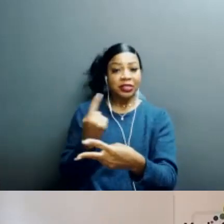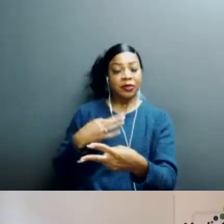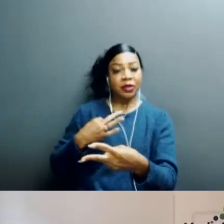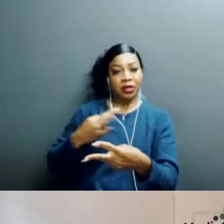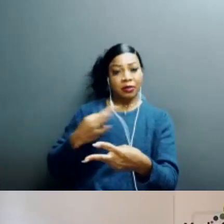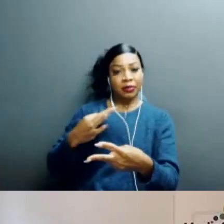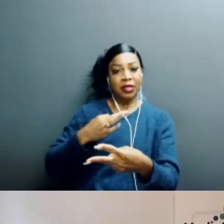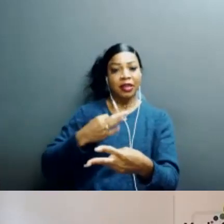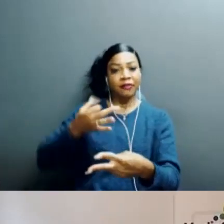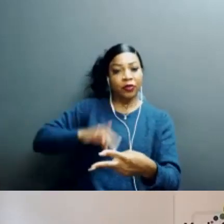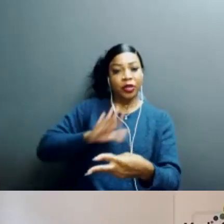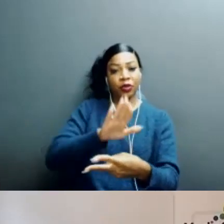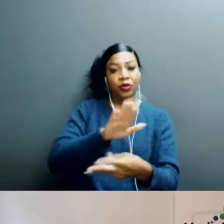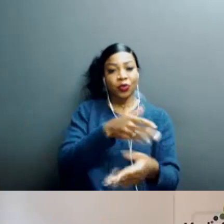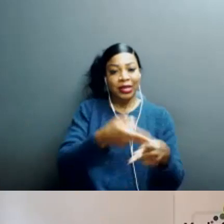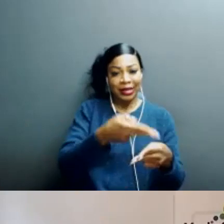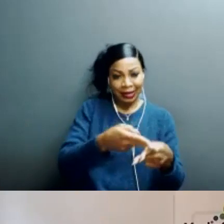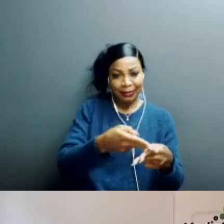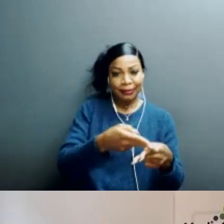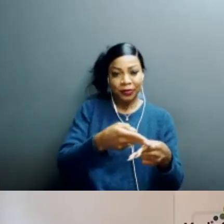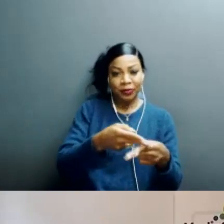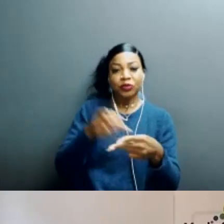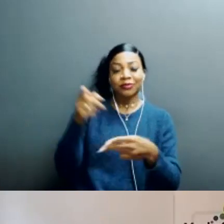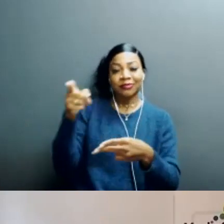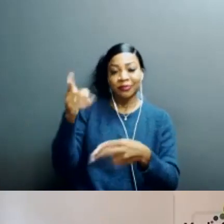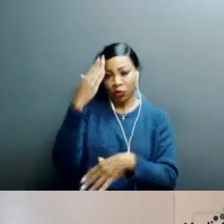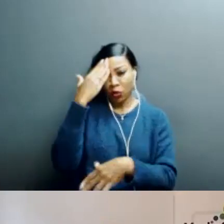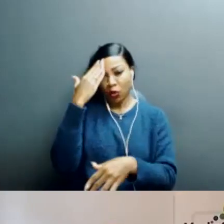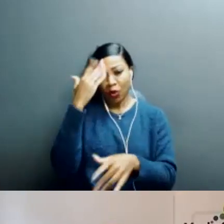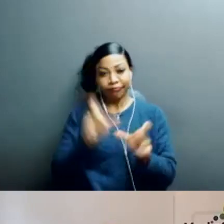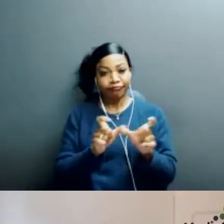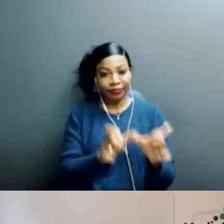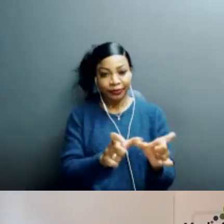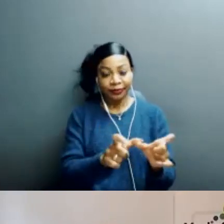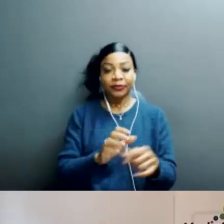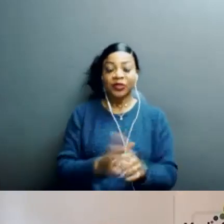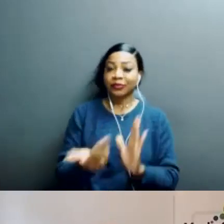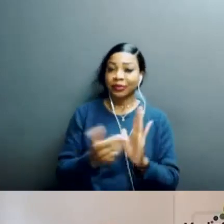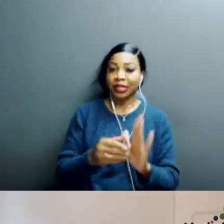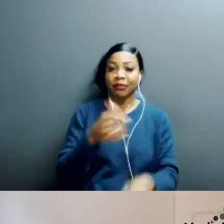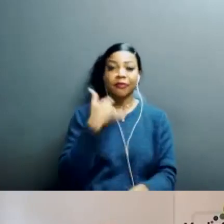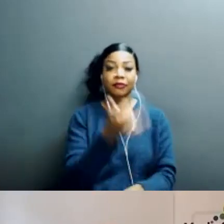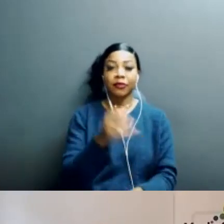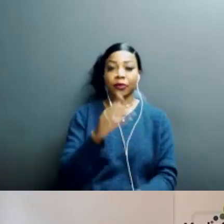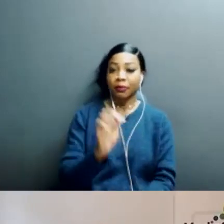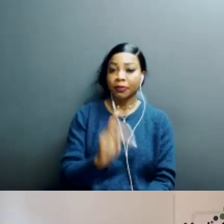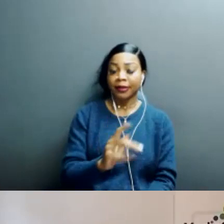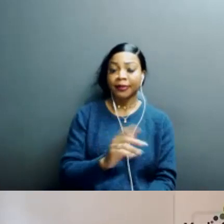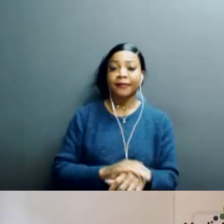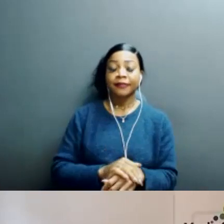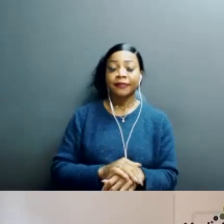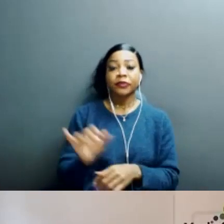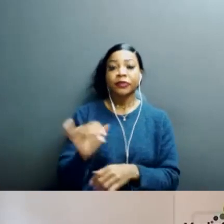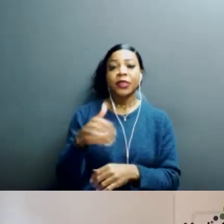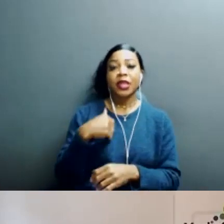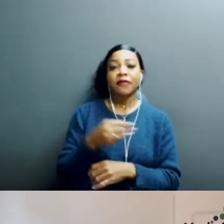in your name it makes it a little bit more difficult um and yeah and calling a bank there's a couple of